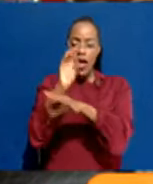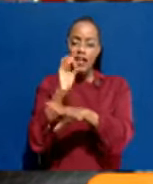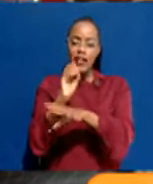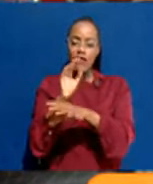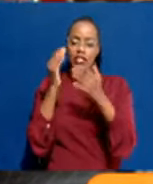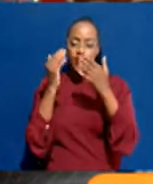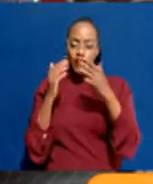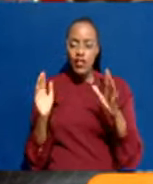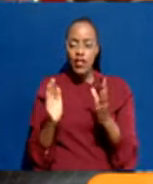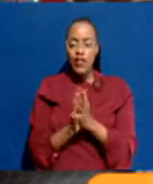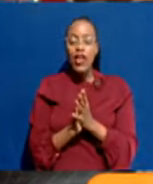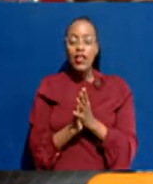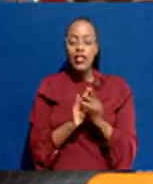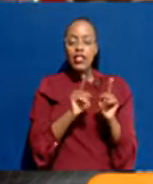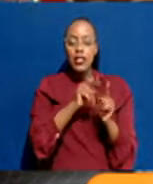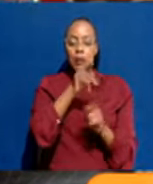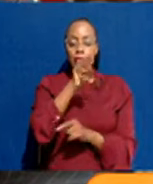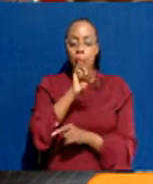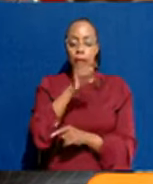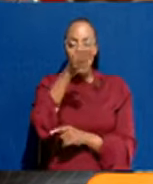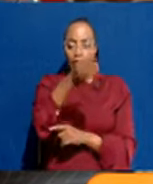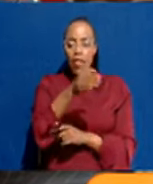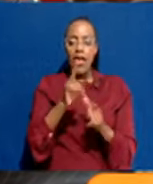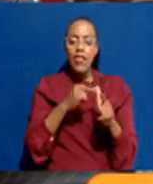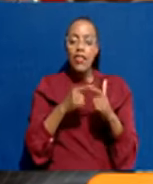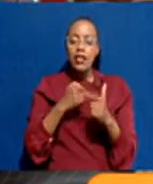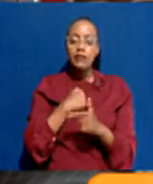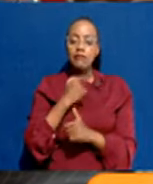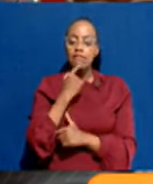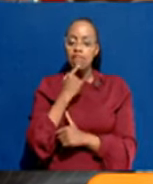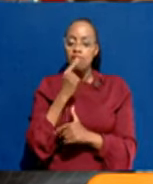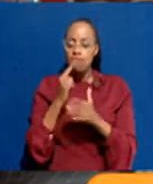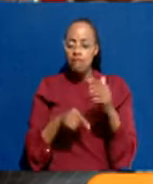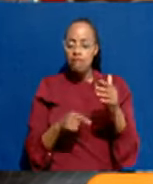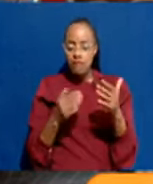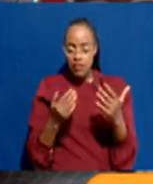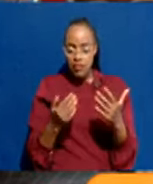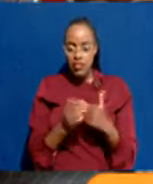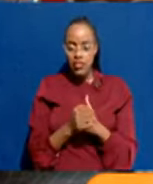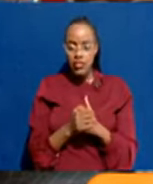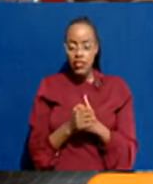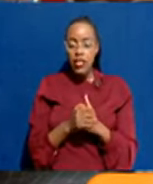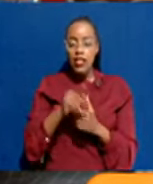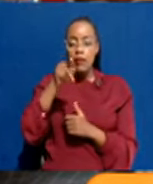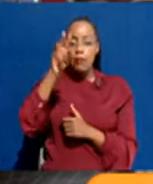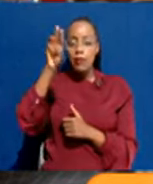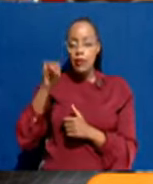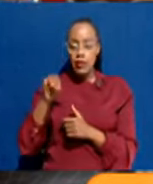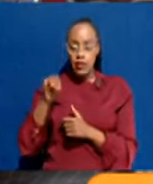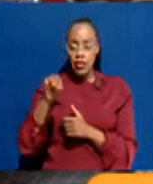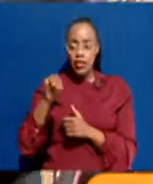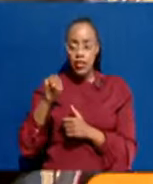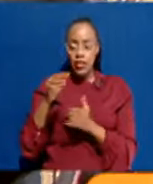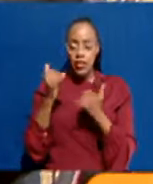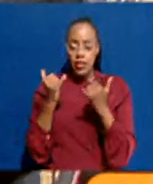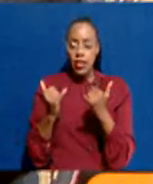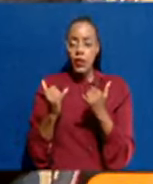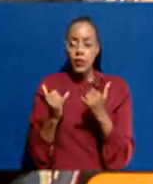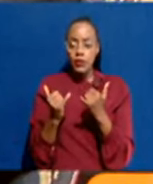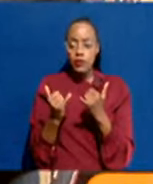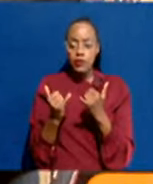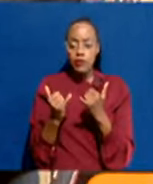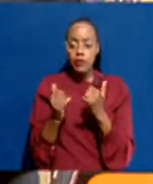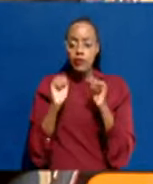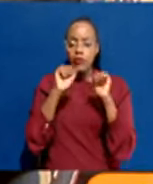way. And the Prime Minister was there. And then I said, the Prime Minister now